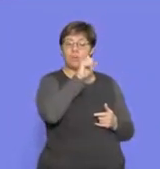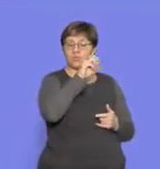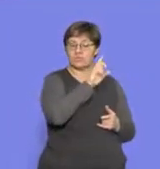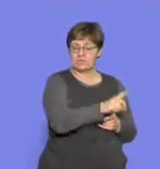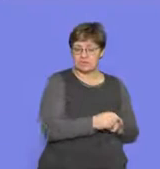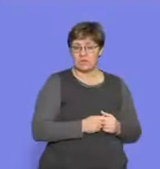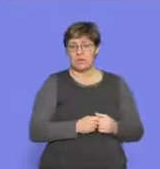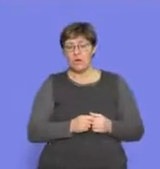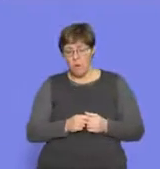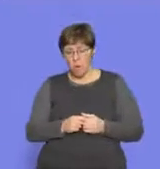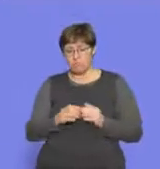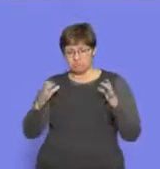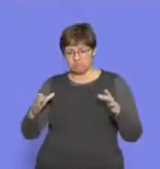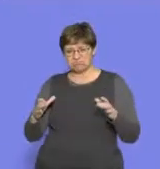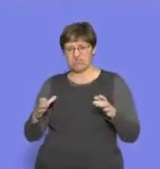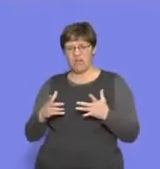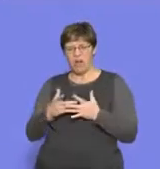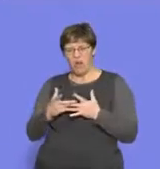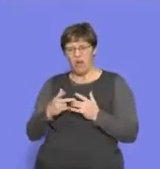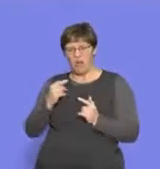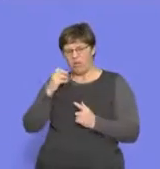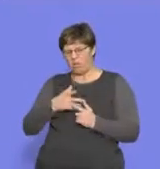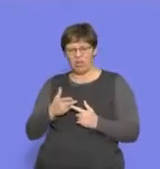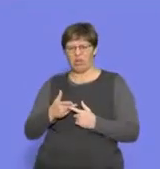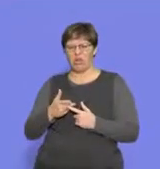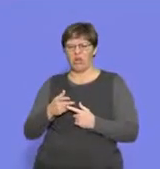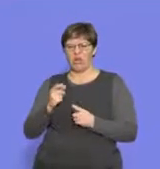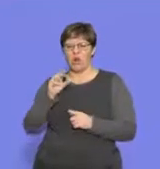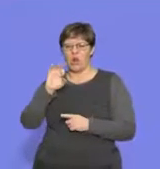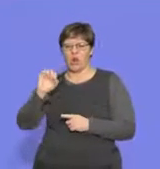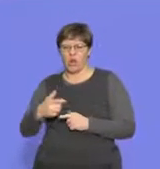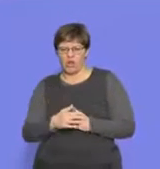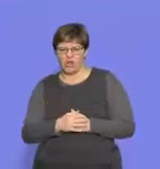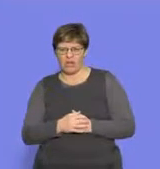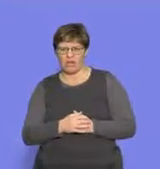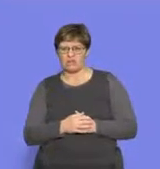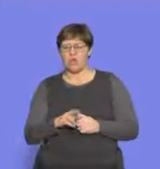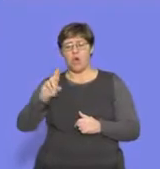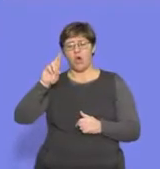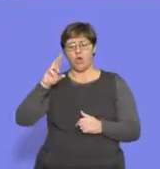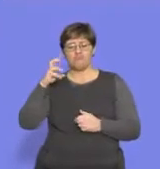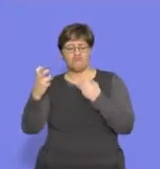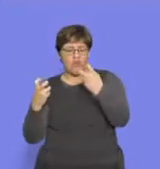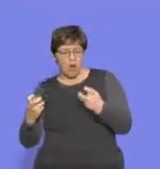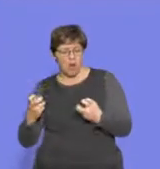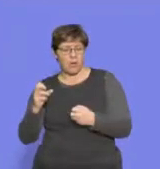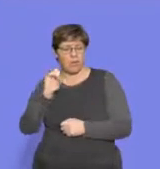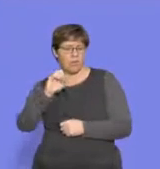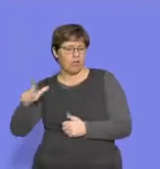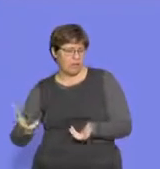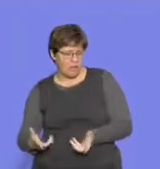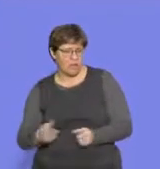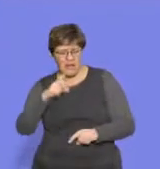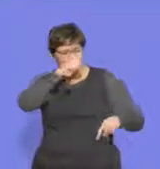be a fallen, rotten log, a rock pool. So each of these form little areas where you have a